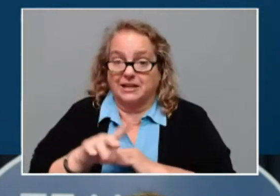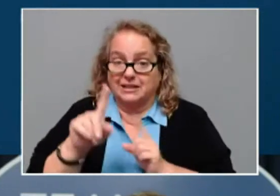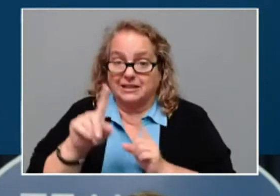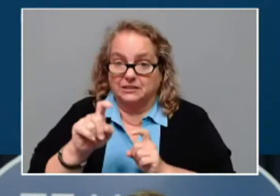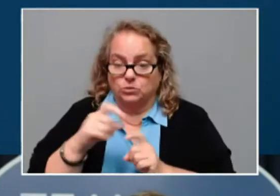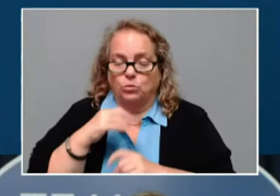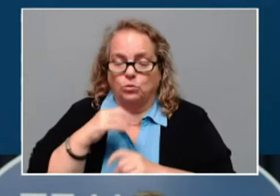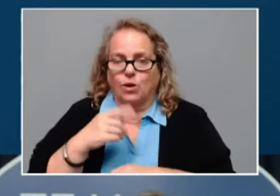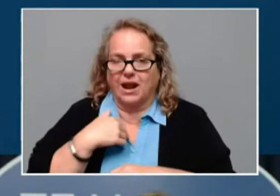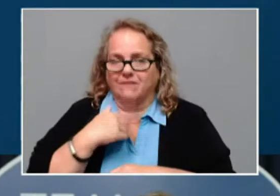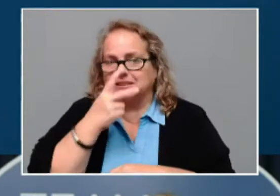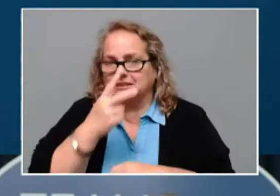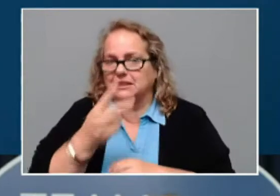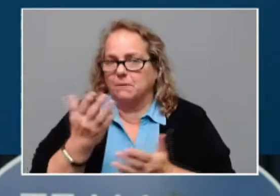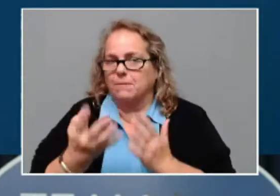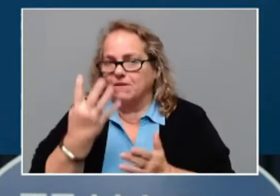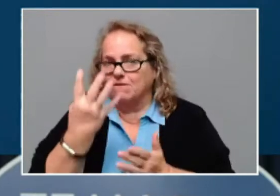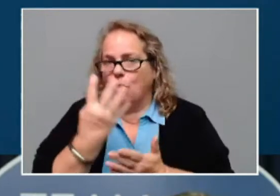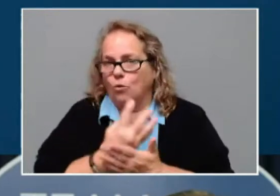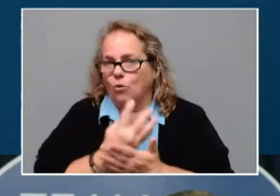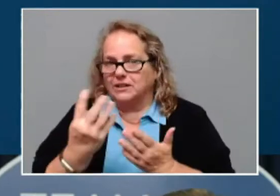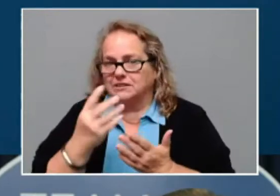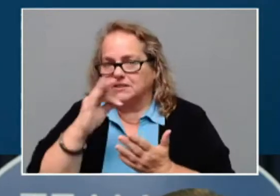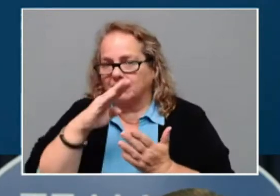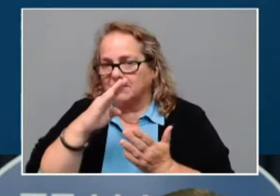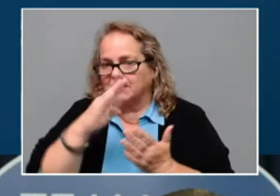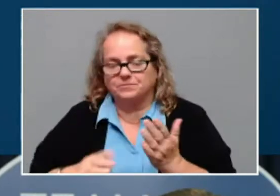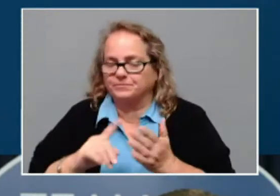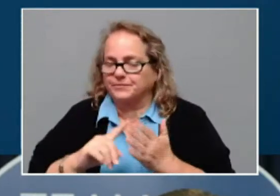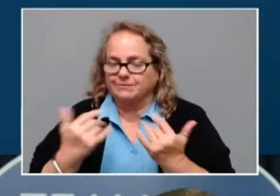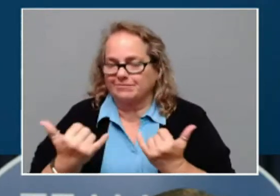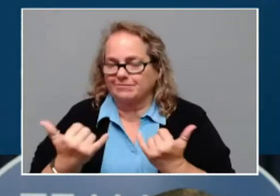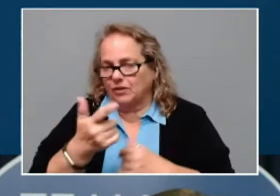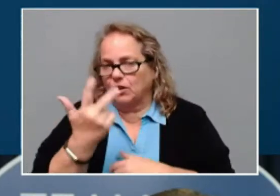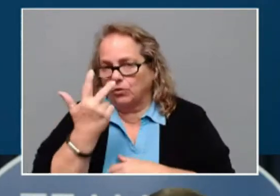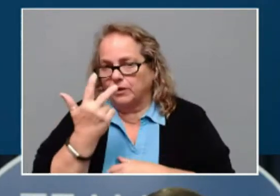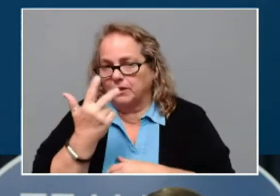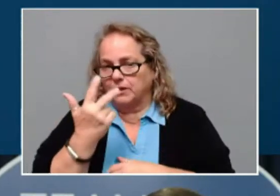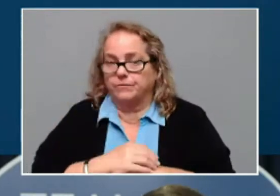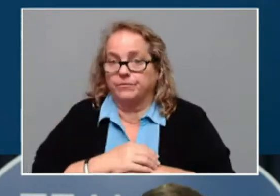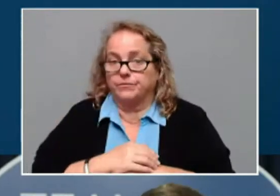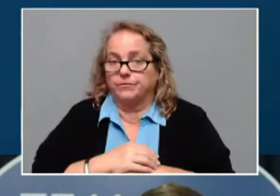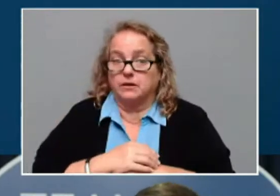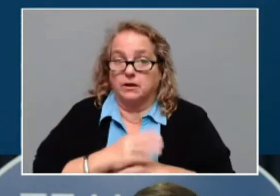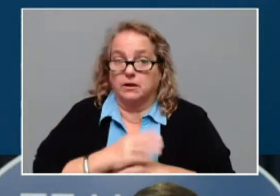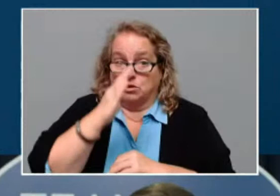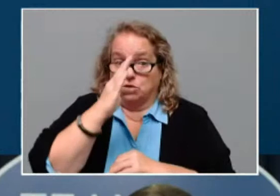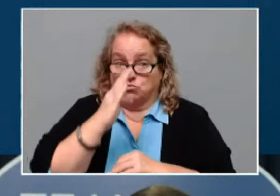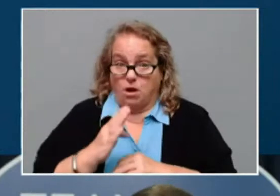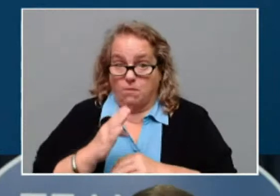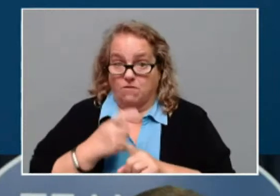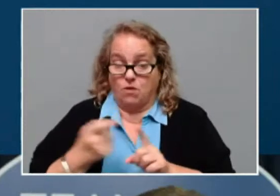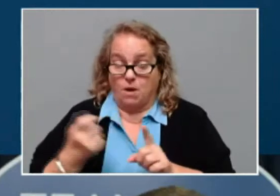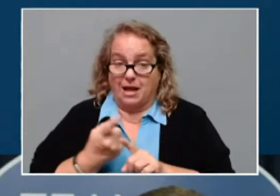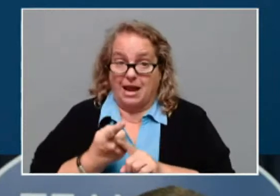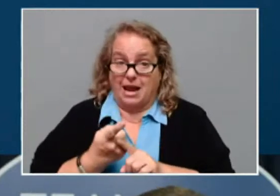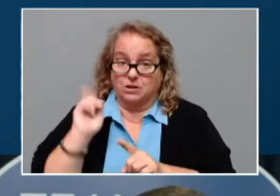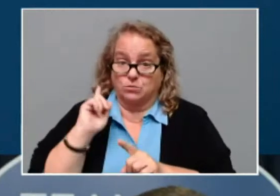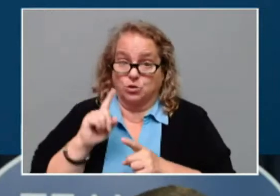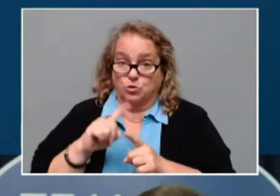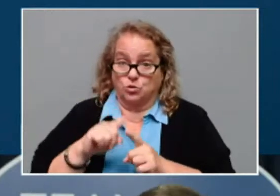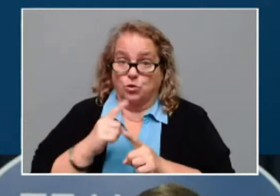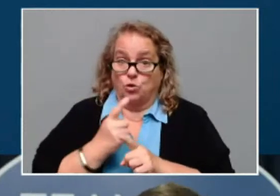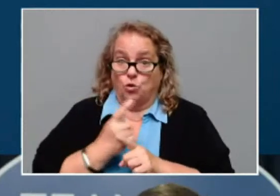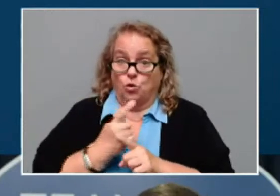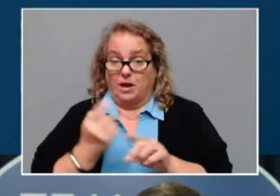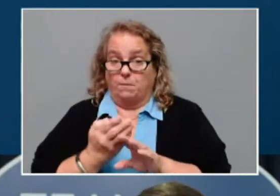consecutive weeks of falling cases. Now, the drop from this last week to the week before is not